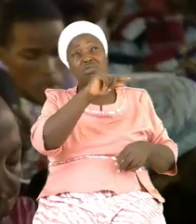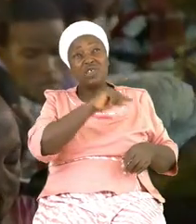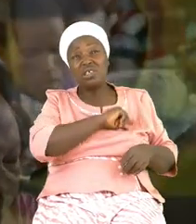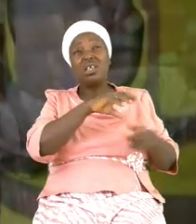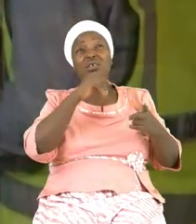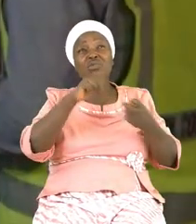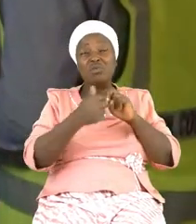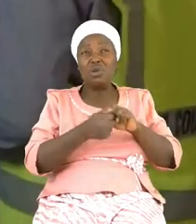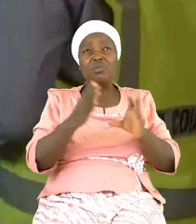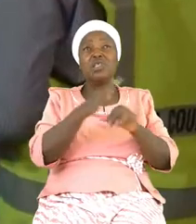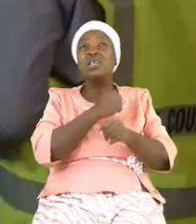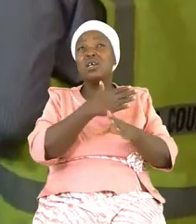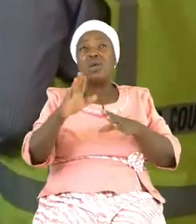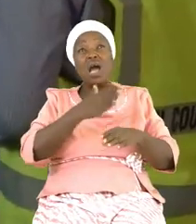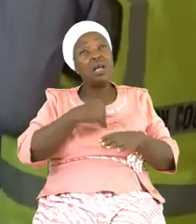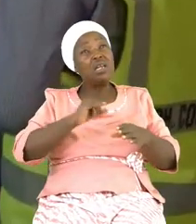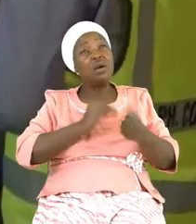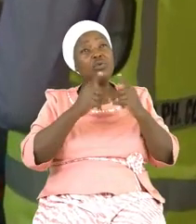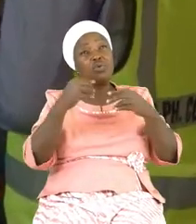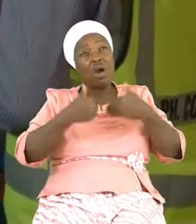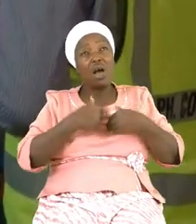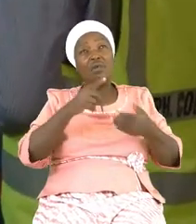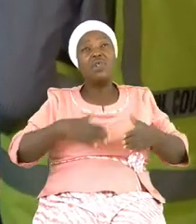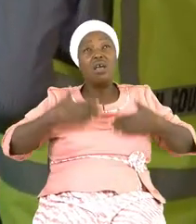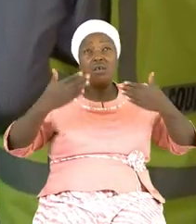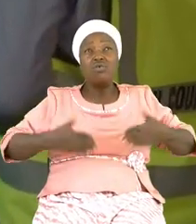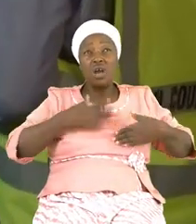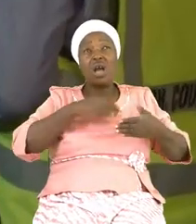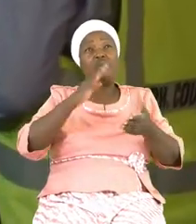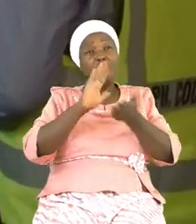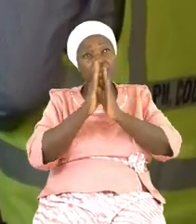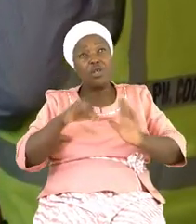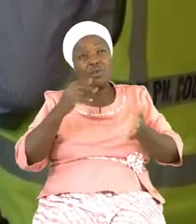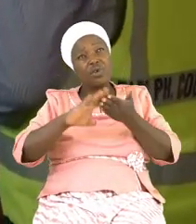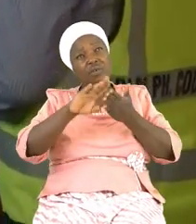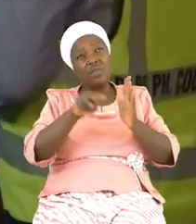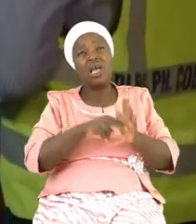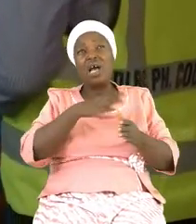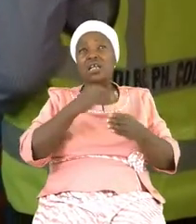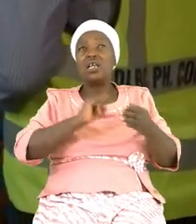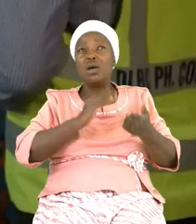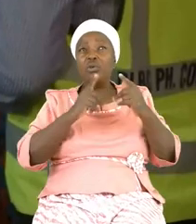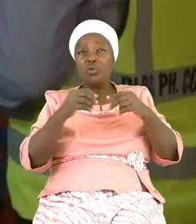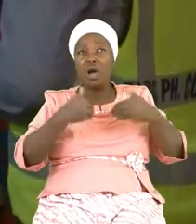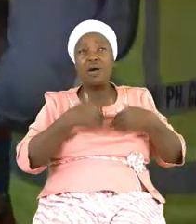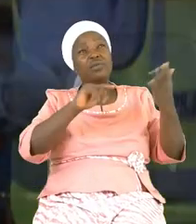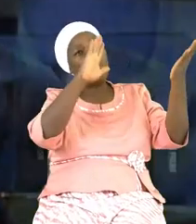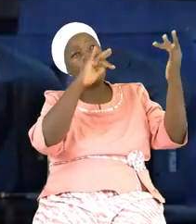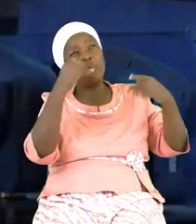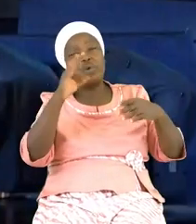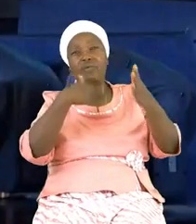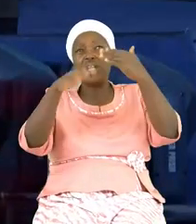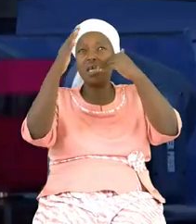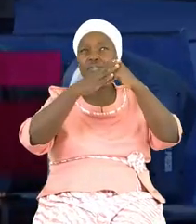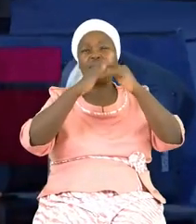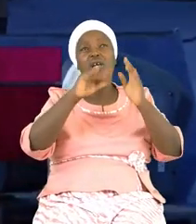the joy and the peace of forgiveness. And I want to have the hope of heaven. Tell the Lord, tell